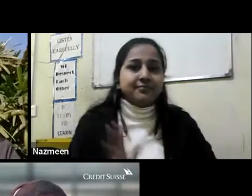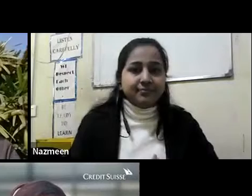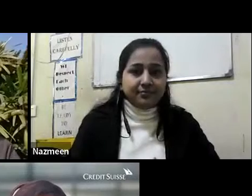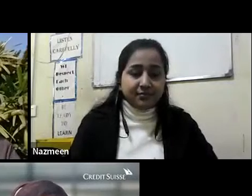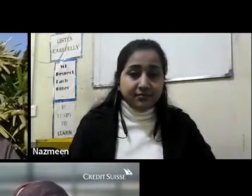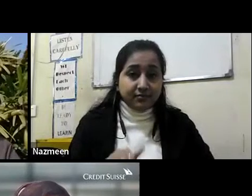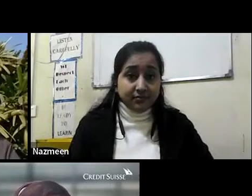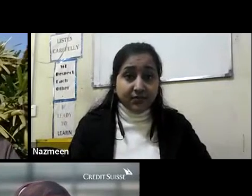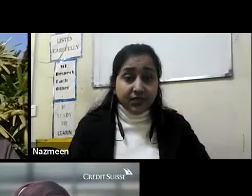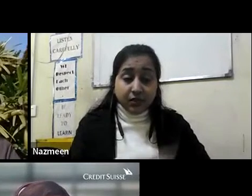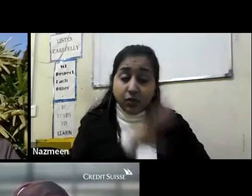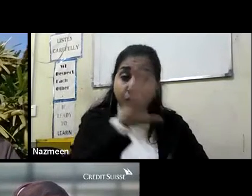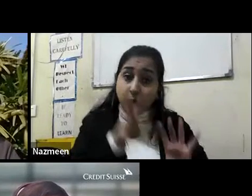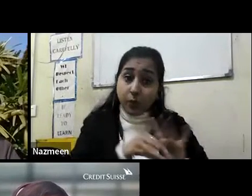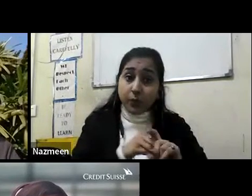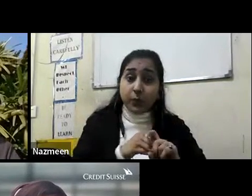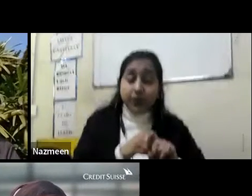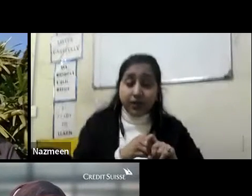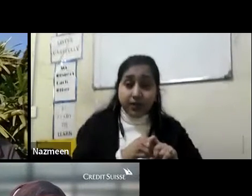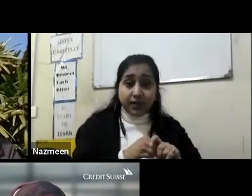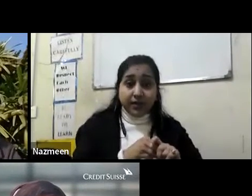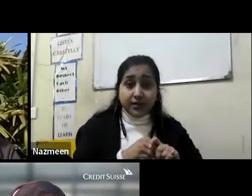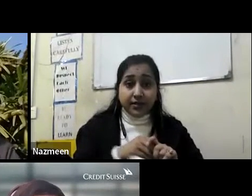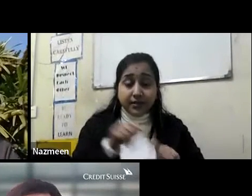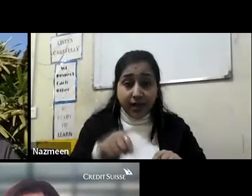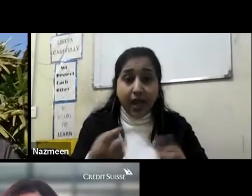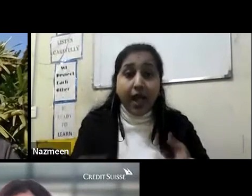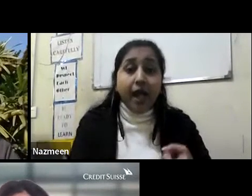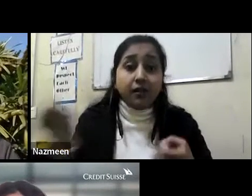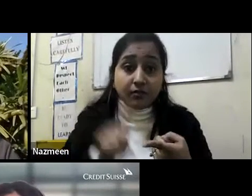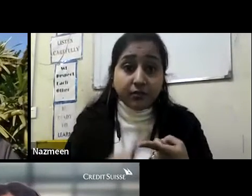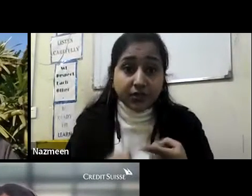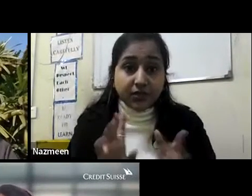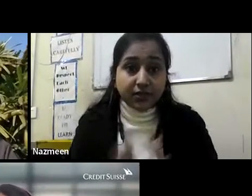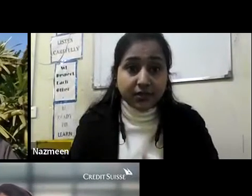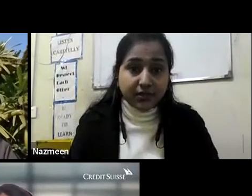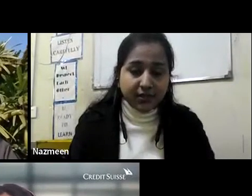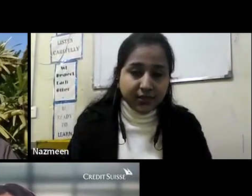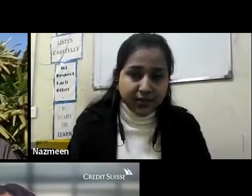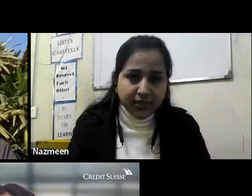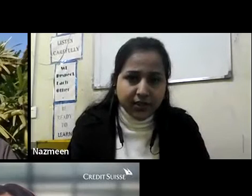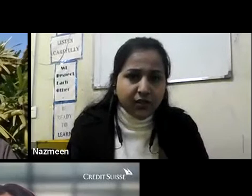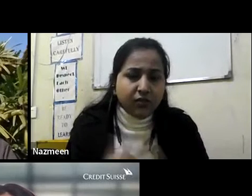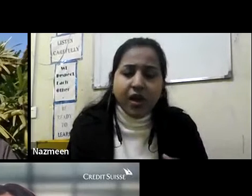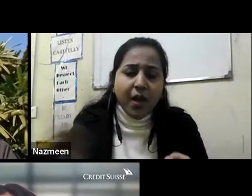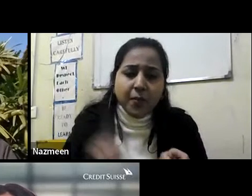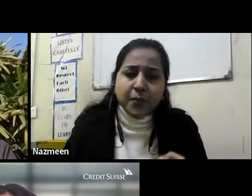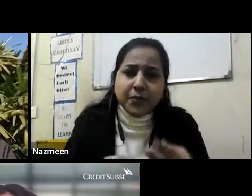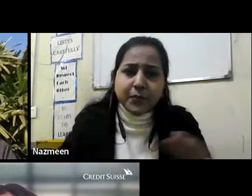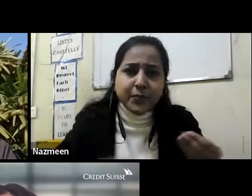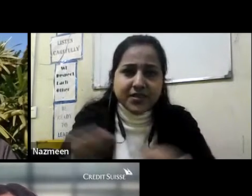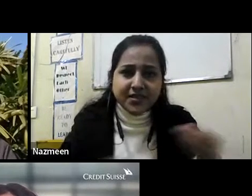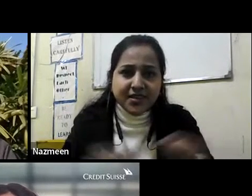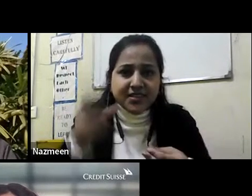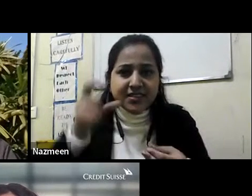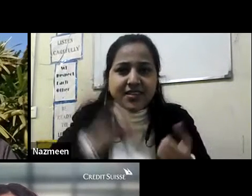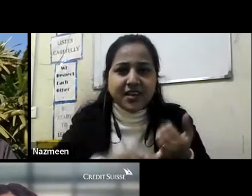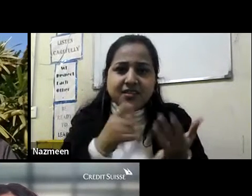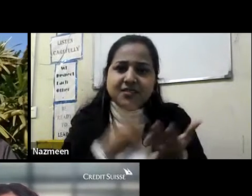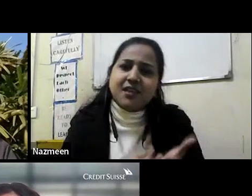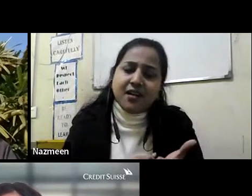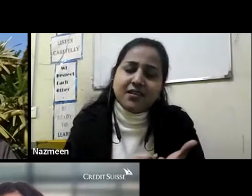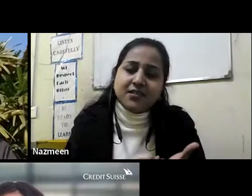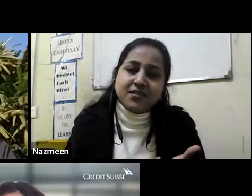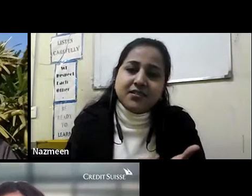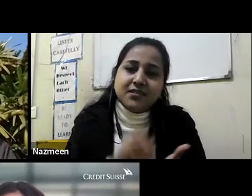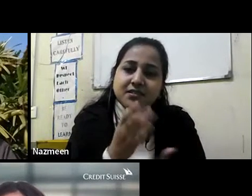of a role is inaccessible. It is happening, like in the development sector, if it's happening, why can't it happen in the business and the corporate sector, right? So it's, in